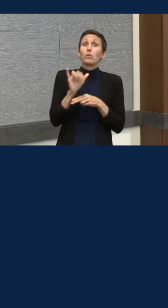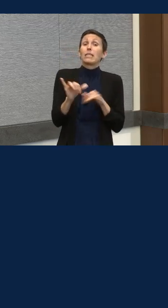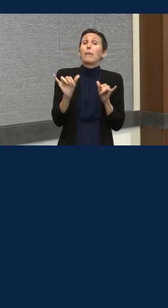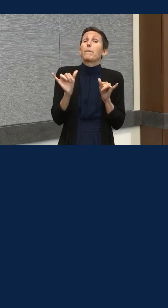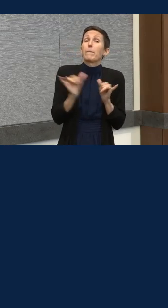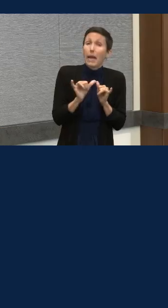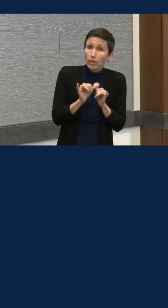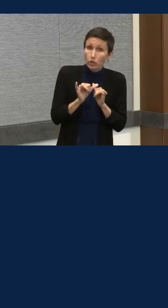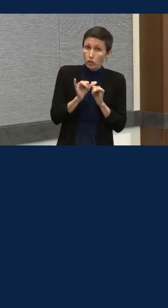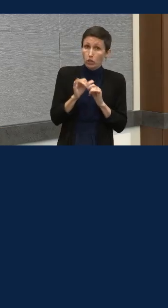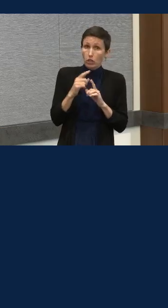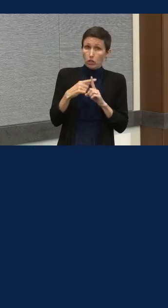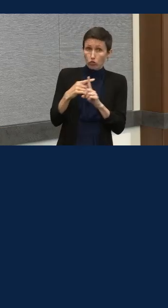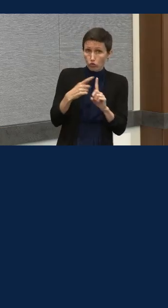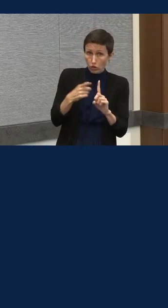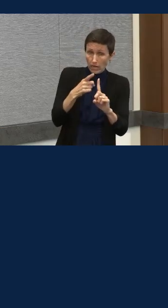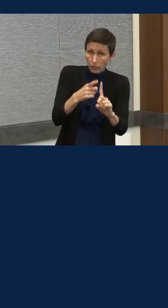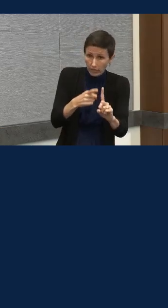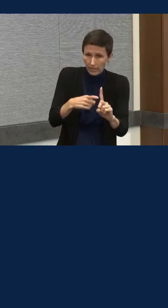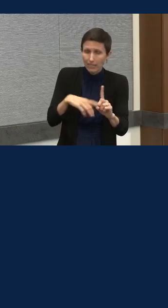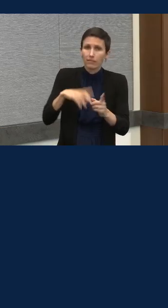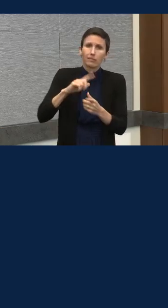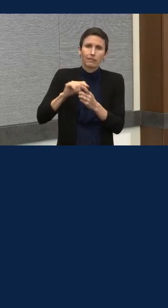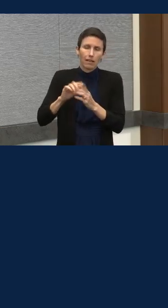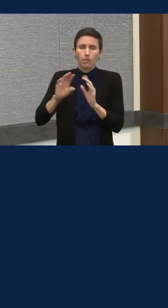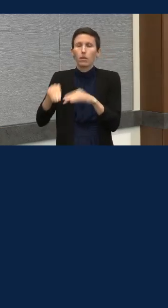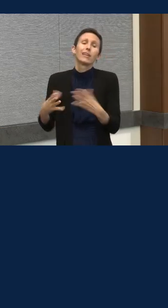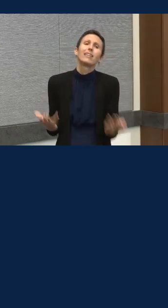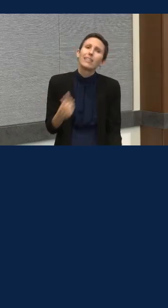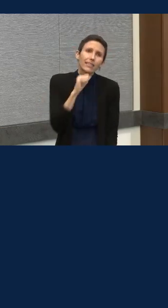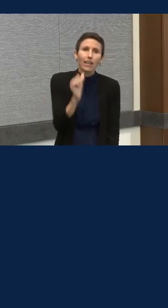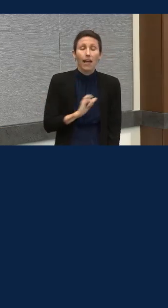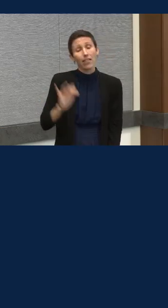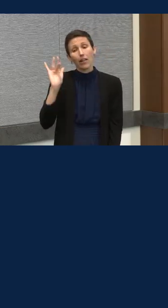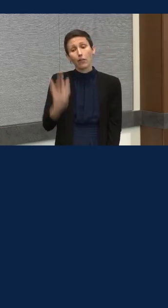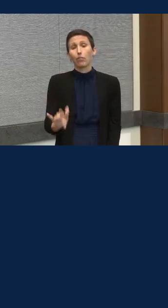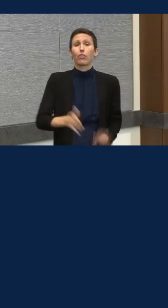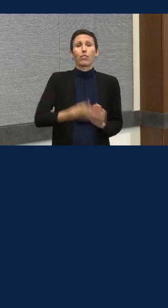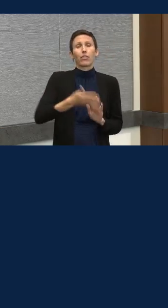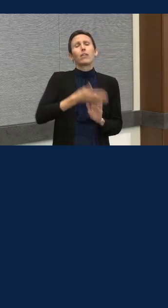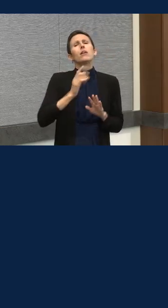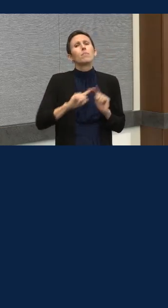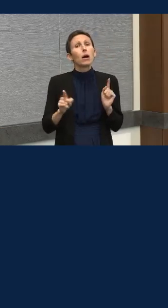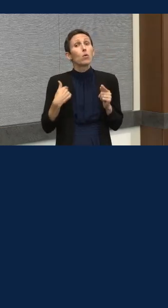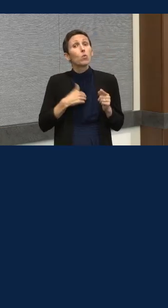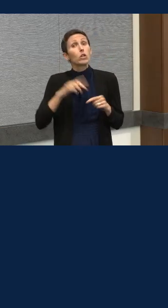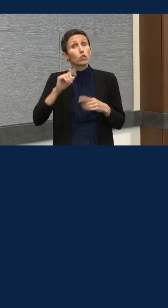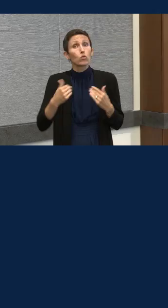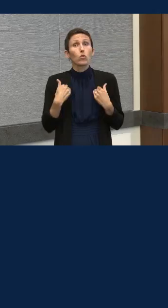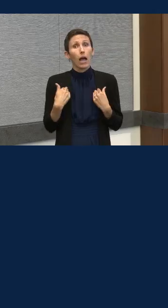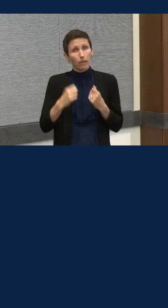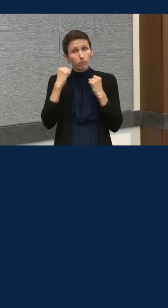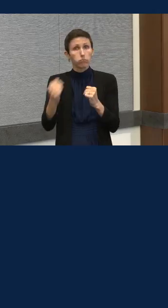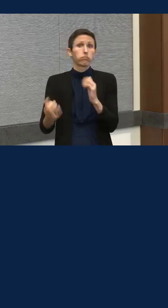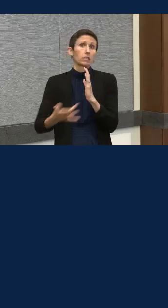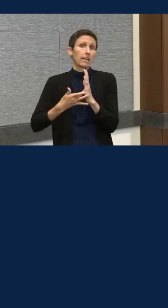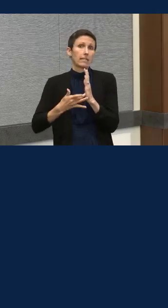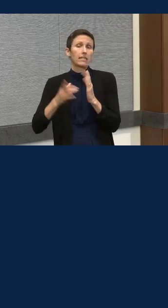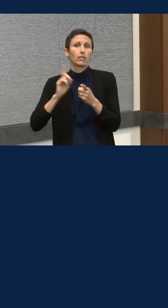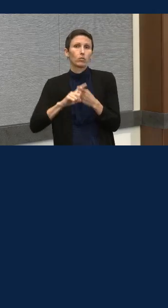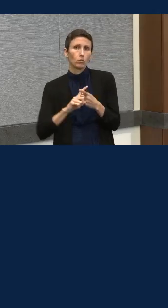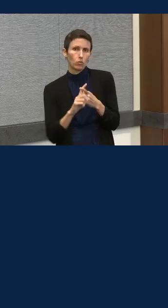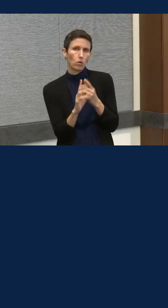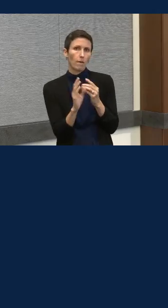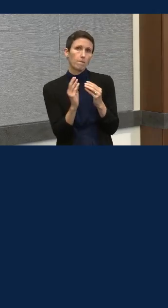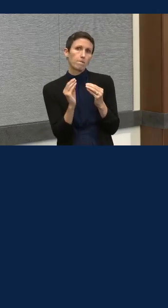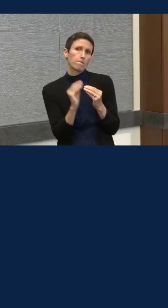image reconstruction process. So it's not quite as simple as plug and play, but there's well-established techniques for compensating for the